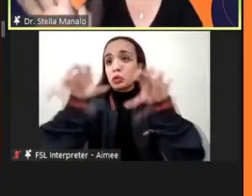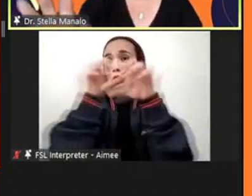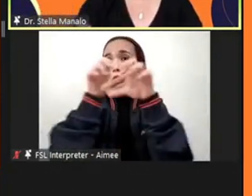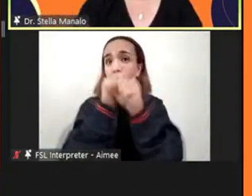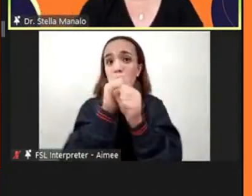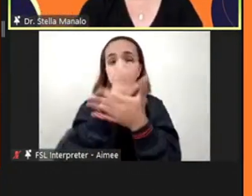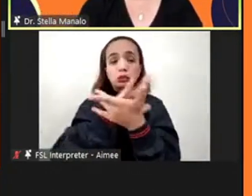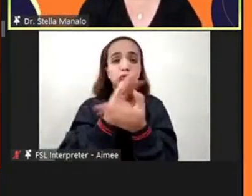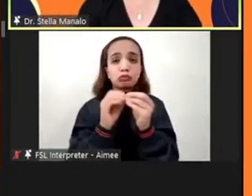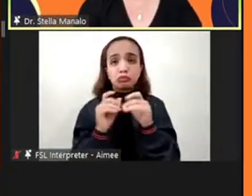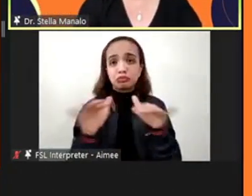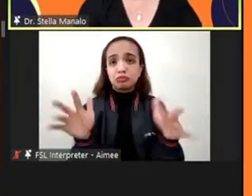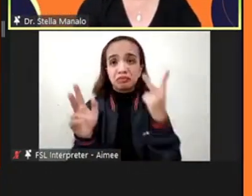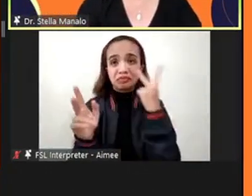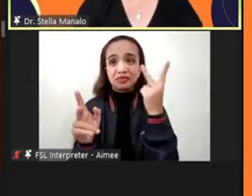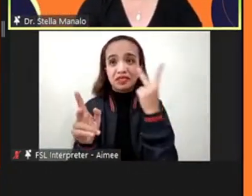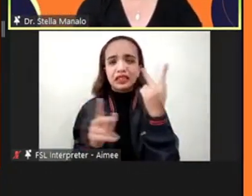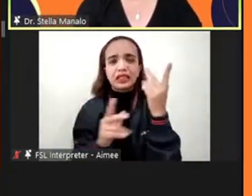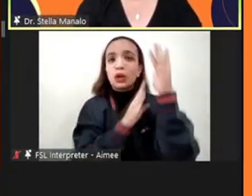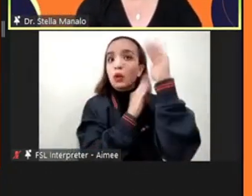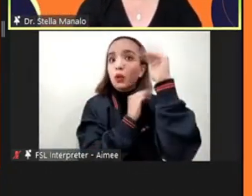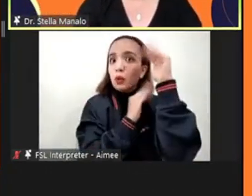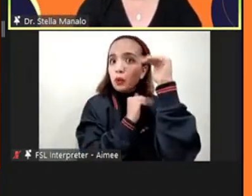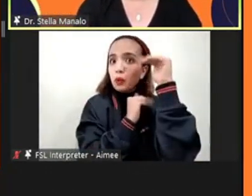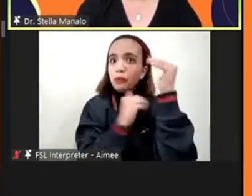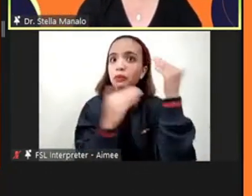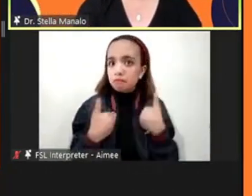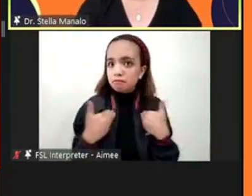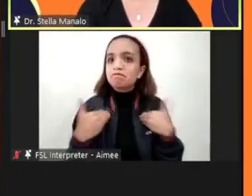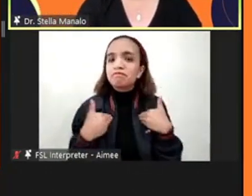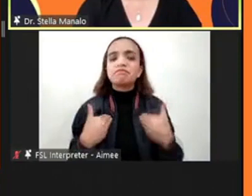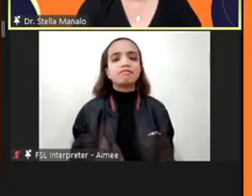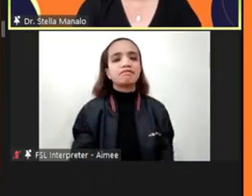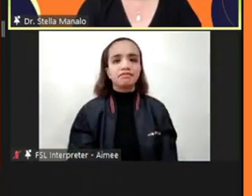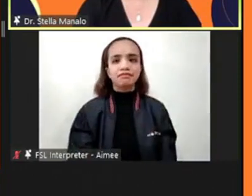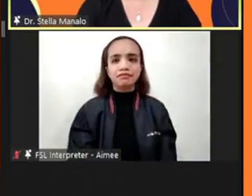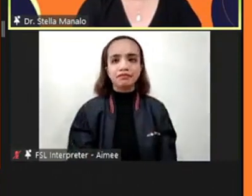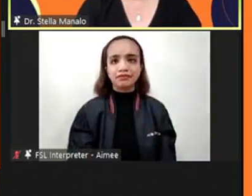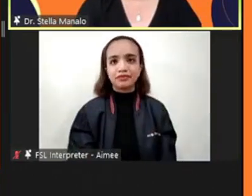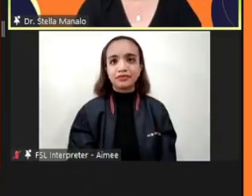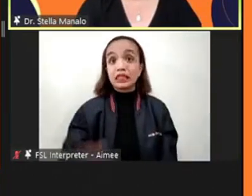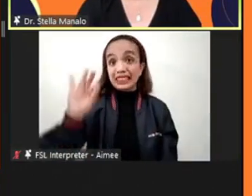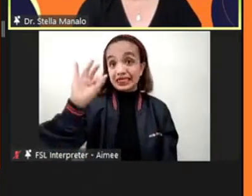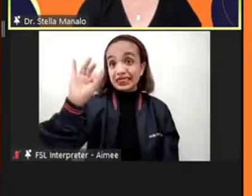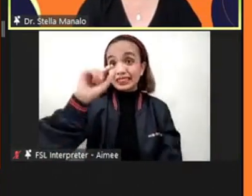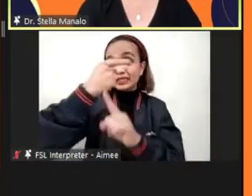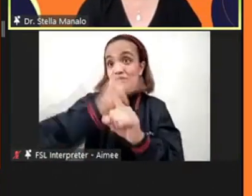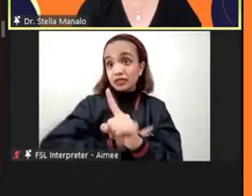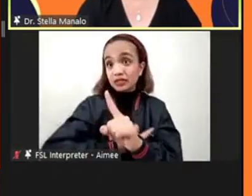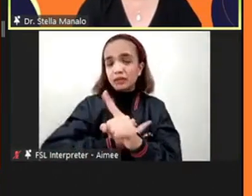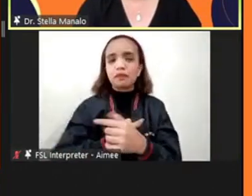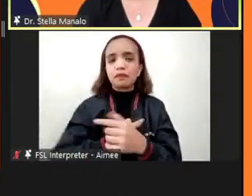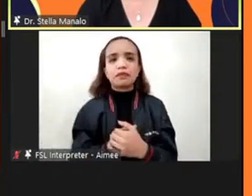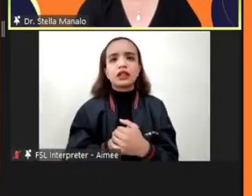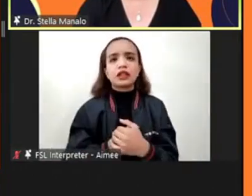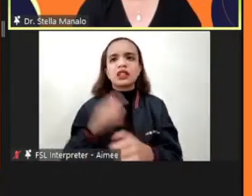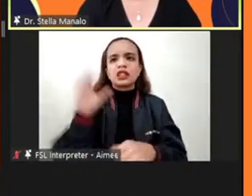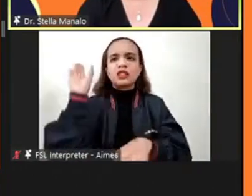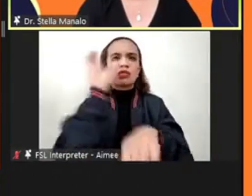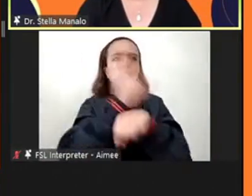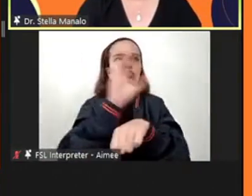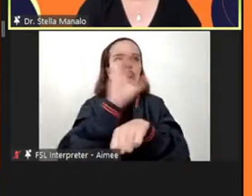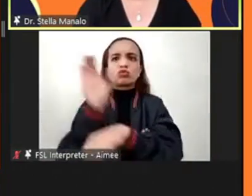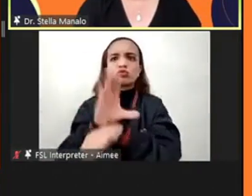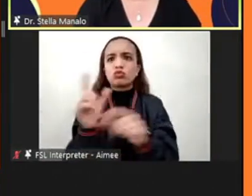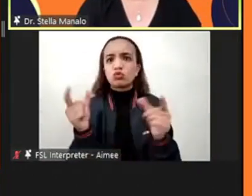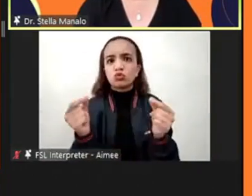we can see the light at the end of the tunnel. So in these 19 months, we all have been forced to adapt in